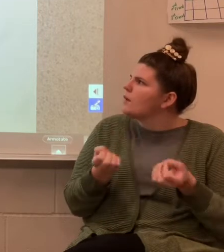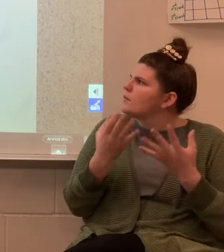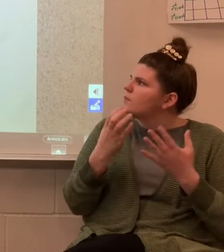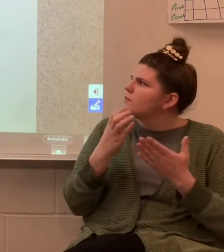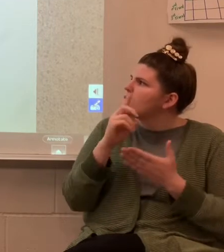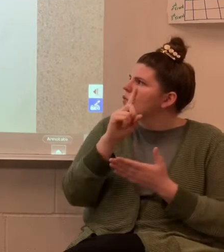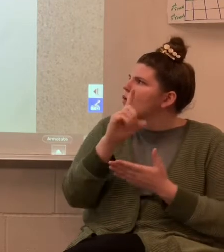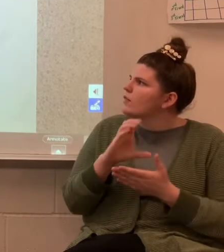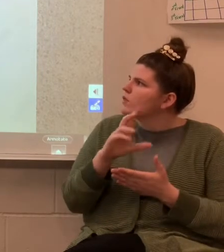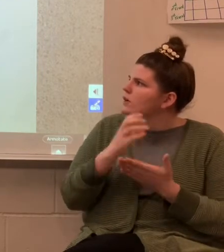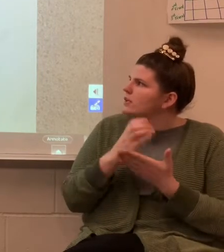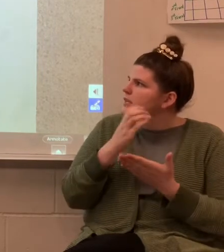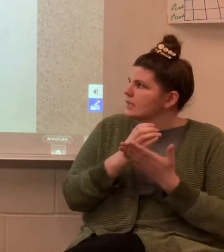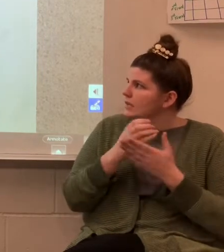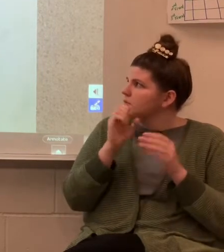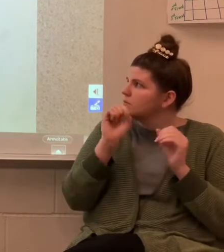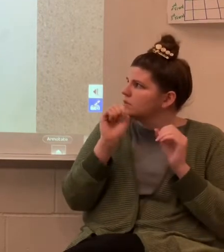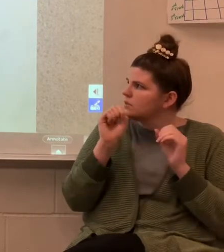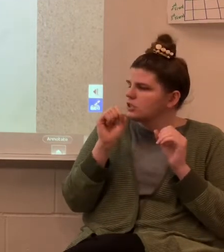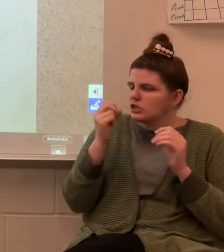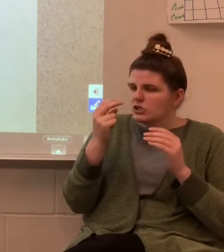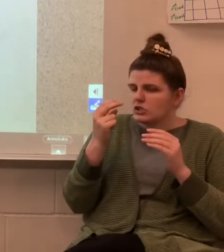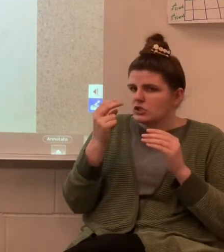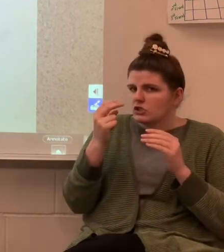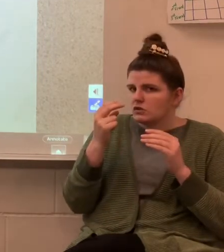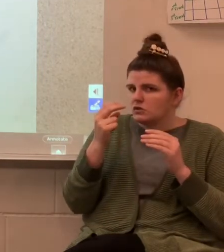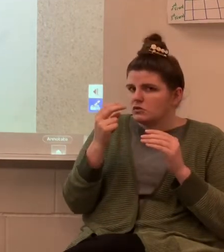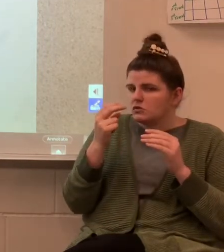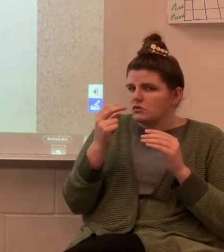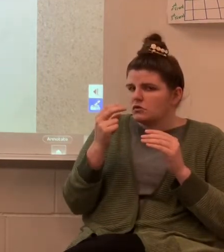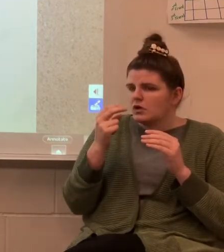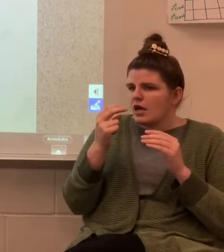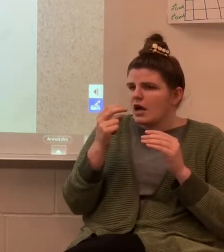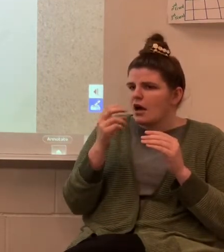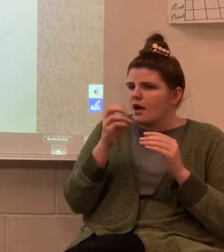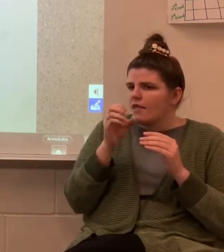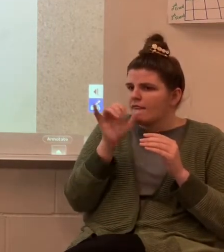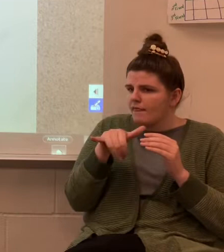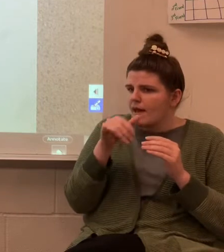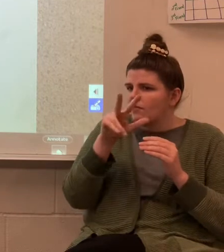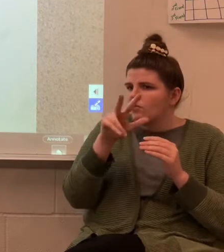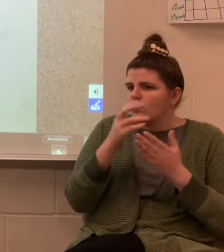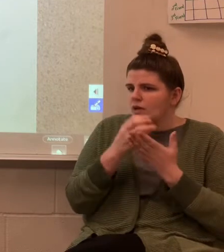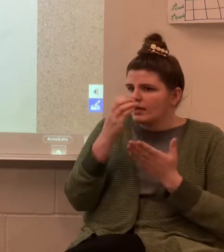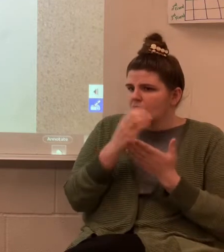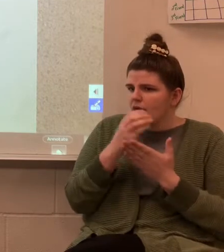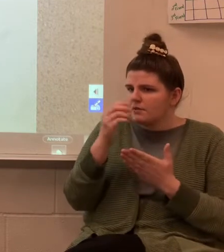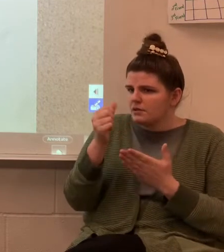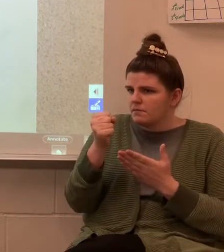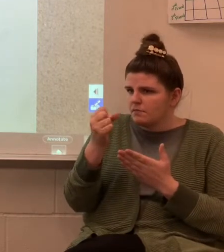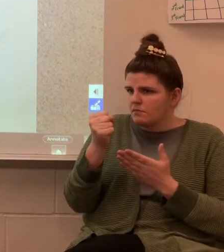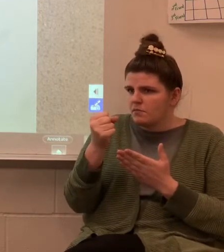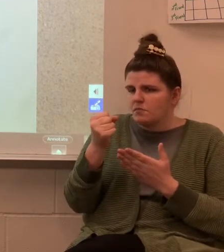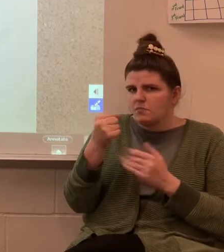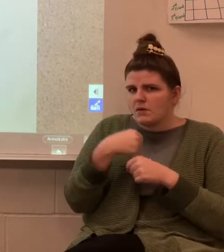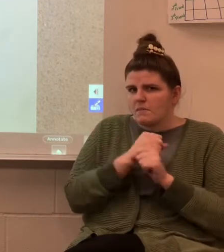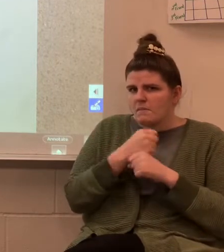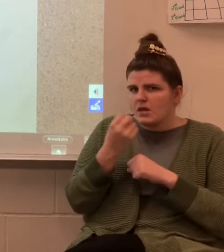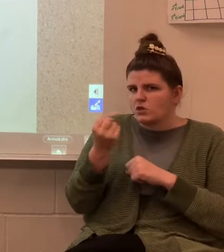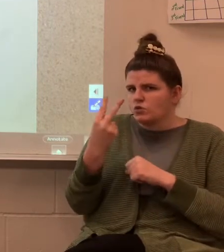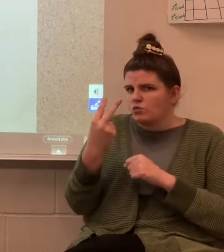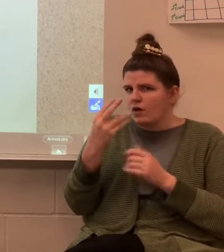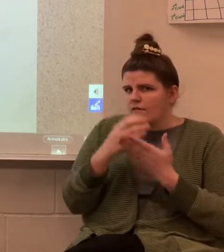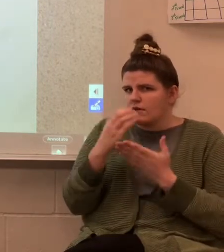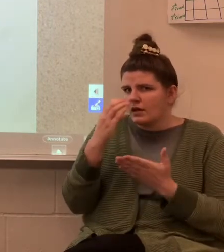make the curry sauce. So now we want to know, of that 3 cups, those 3 cups of milk made 12 cups of curry sauce. How